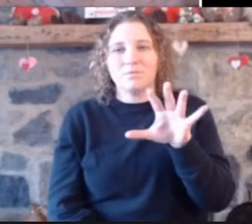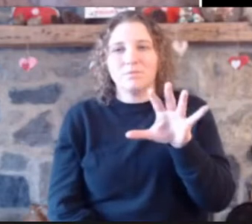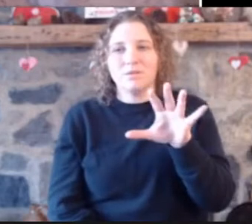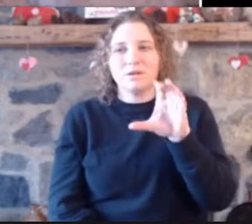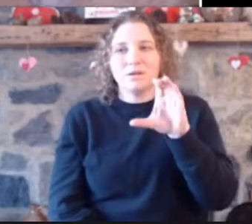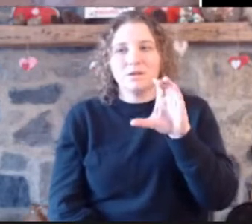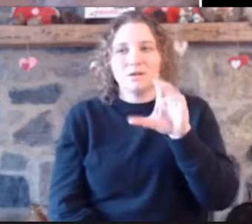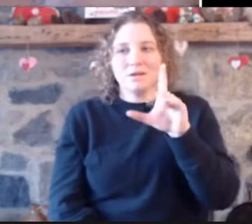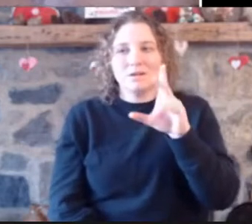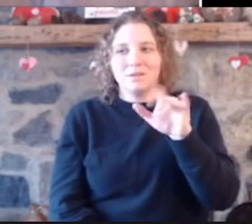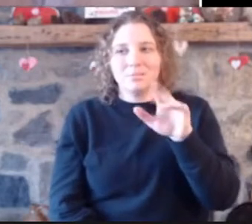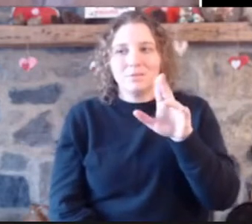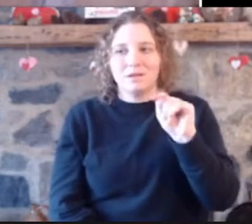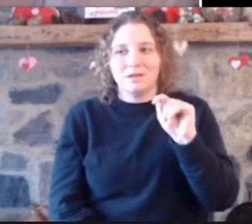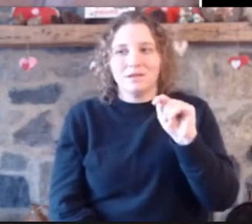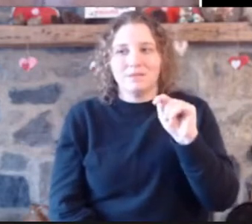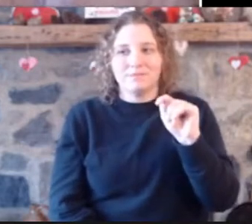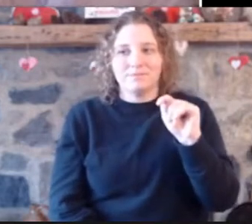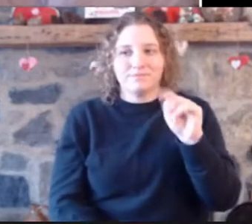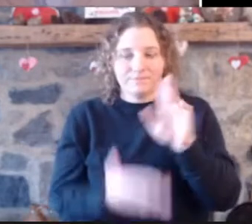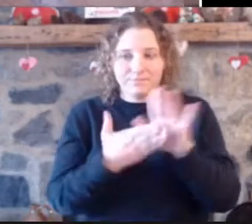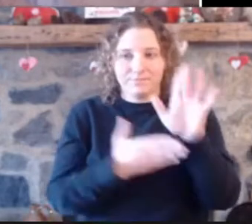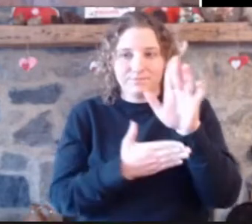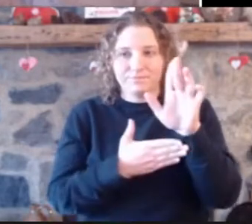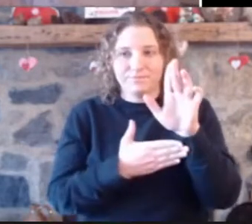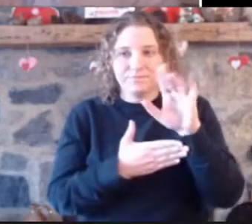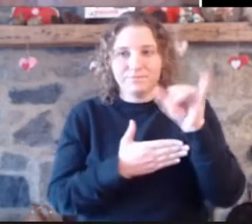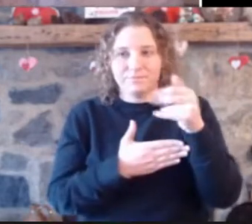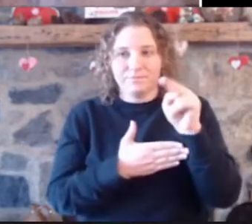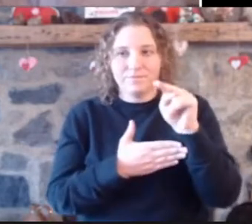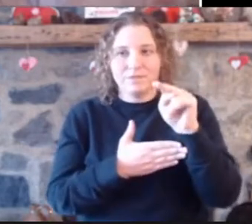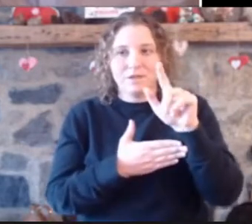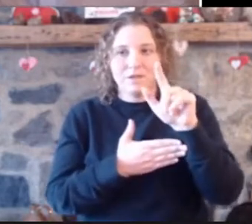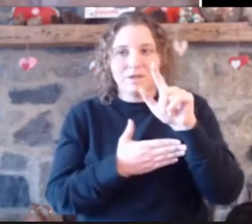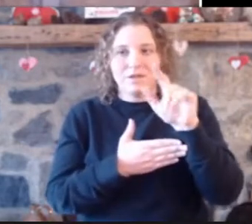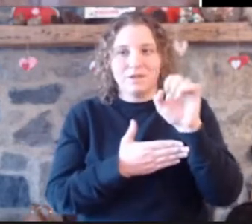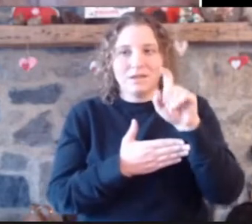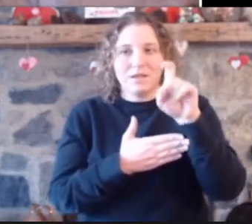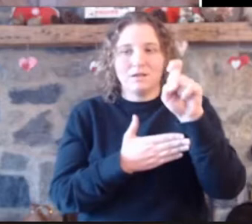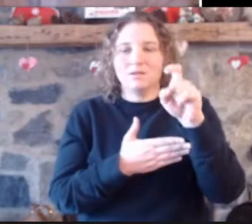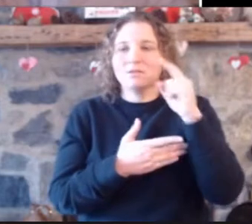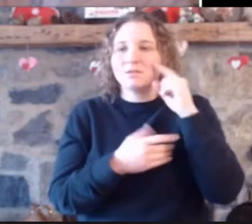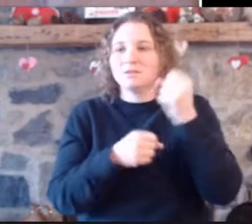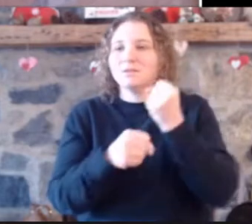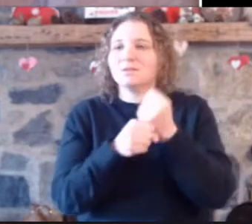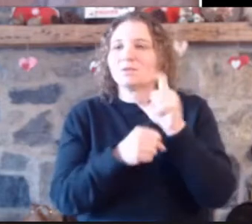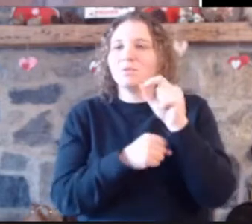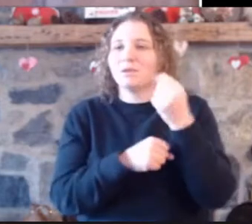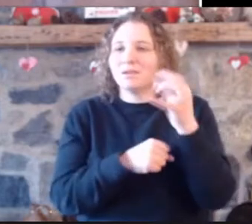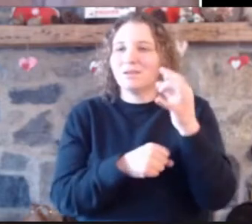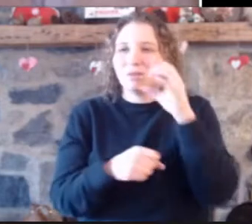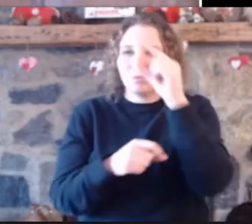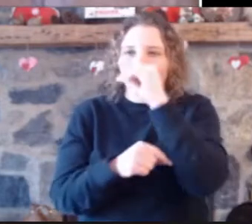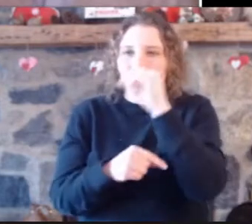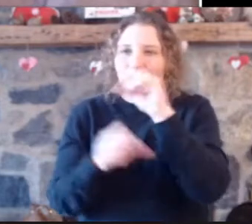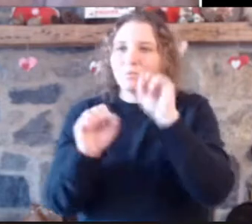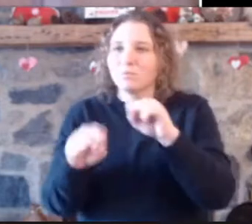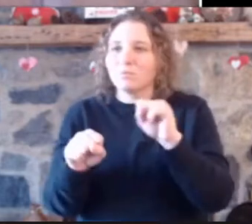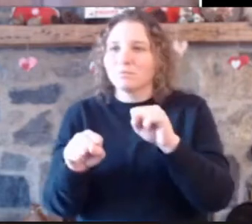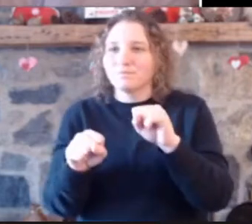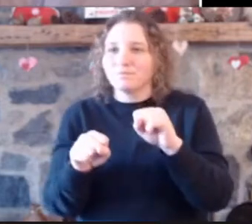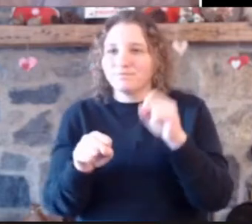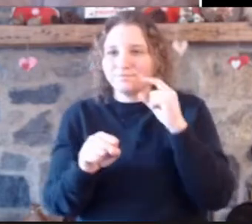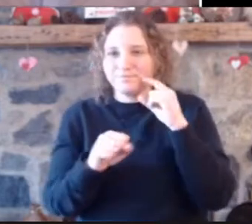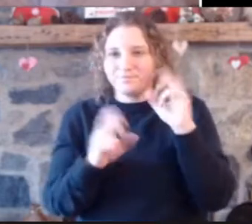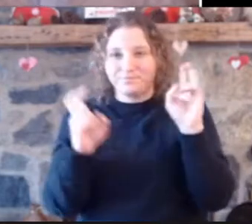Claremont McKenna University, John Lennox was there doing a speech, 2019, very good, you can Google it, you can find it, and he quoted Dr.